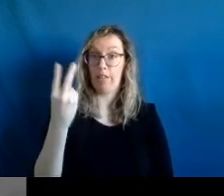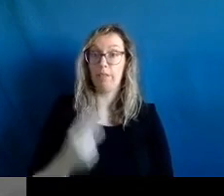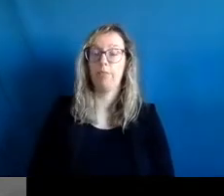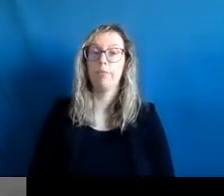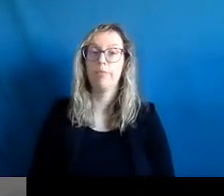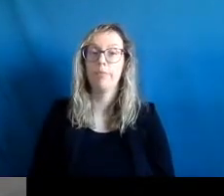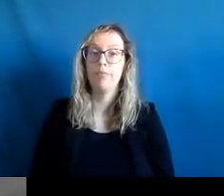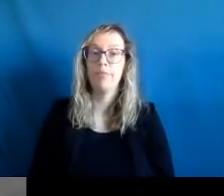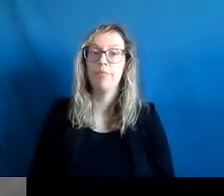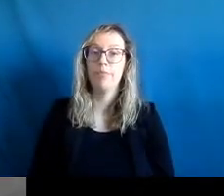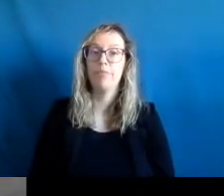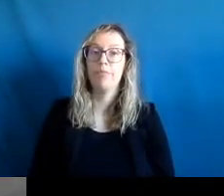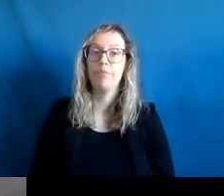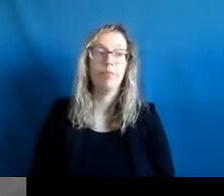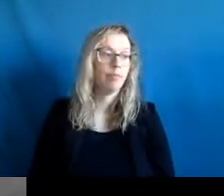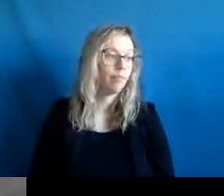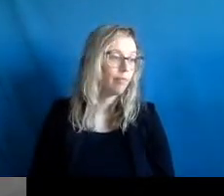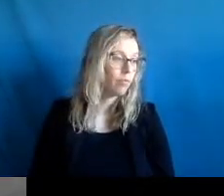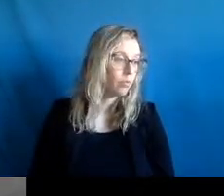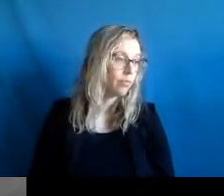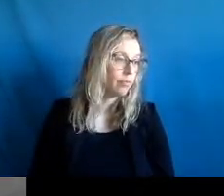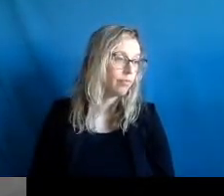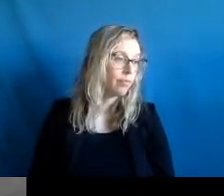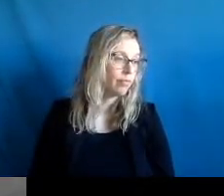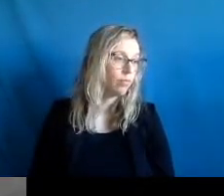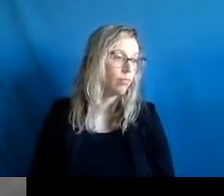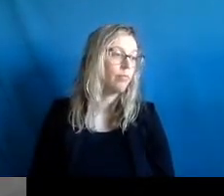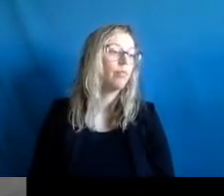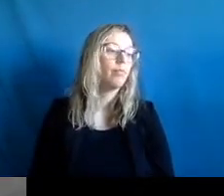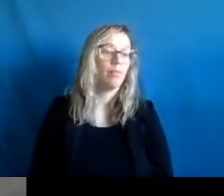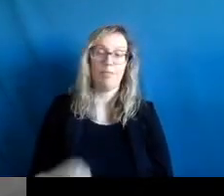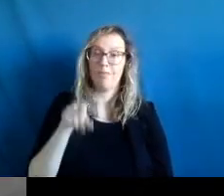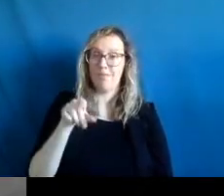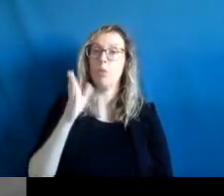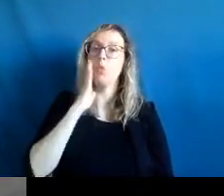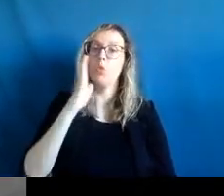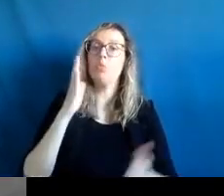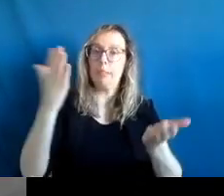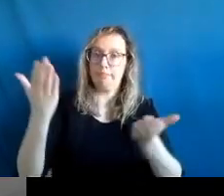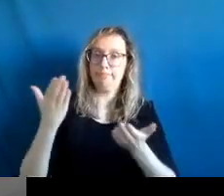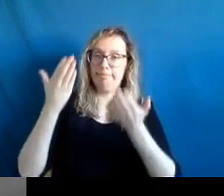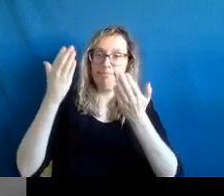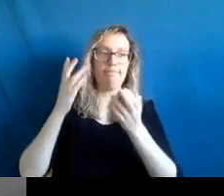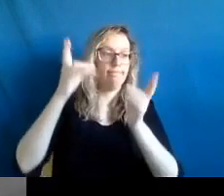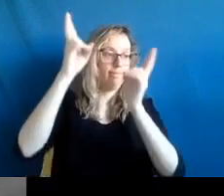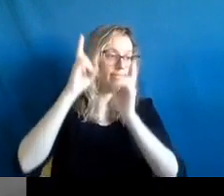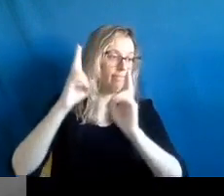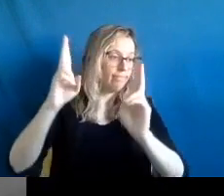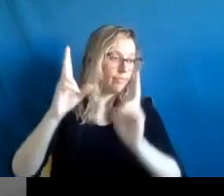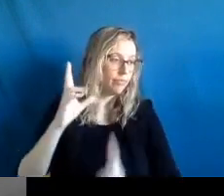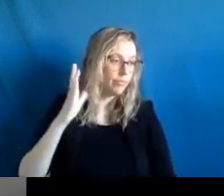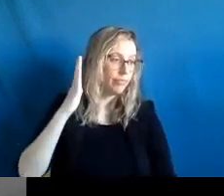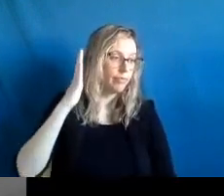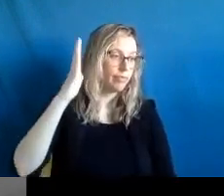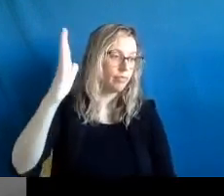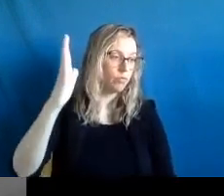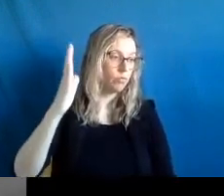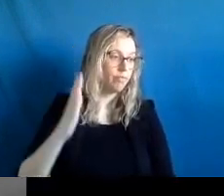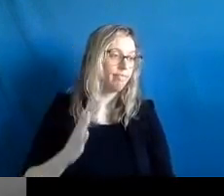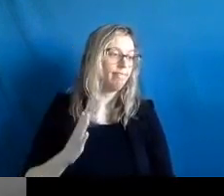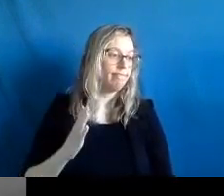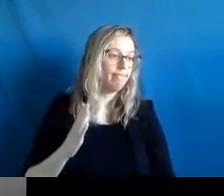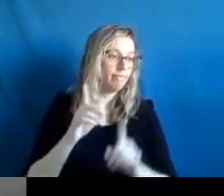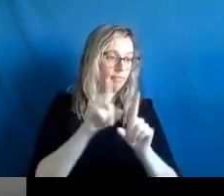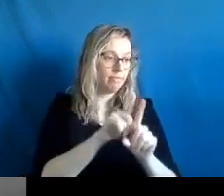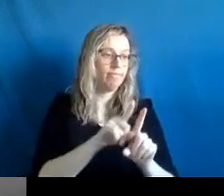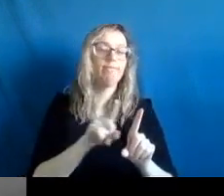12. Look, my servant will succeed. He will be exalted and lifted very high. Just as many were appalled by you, he too